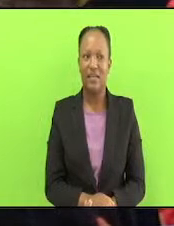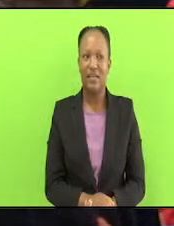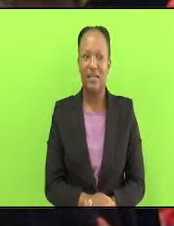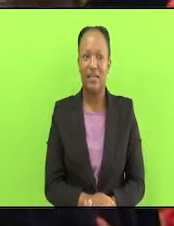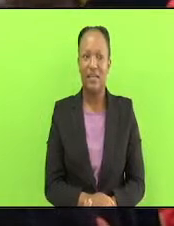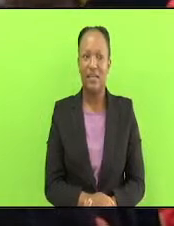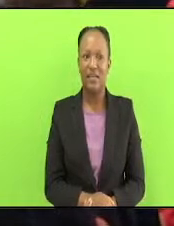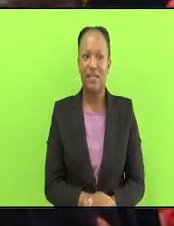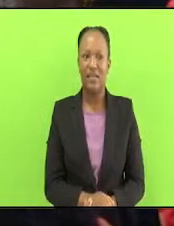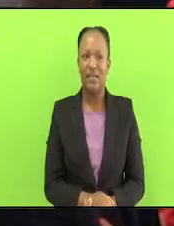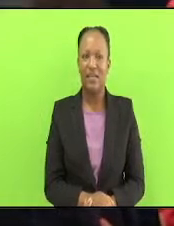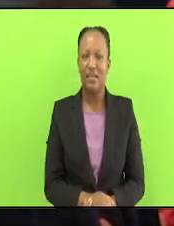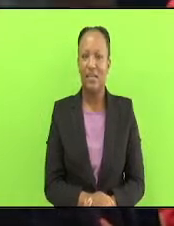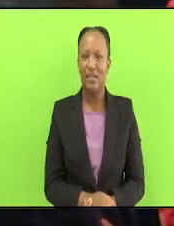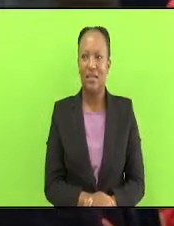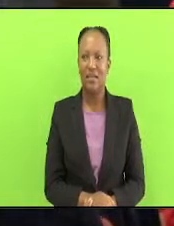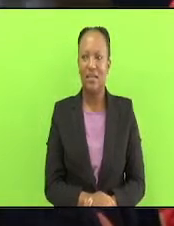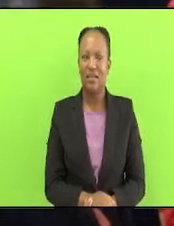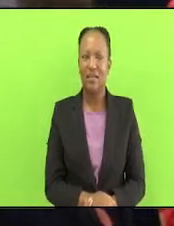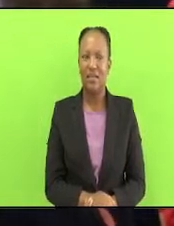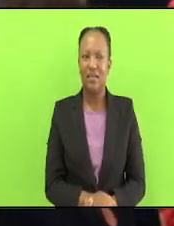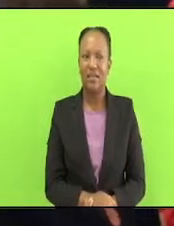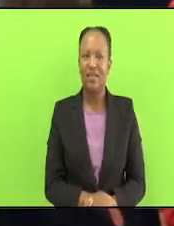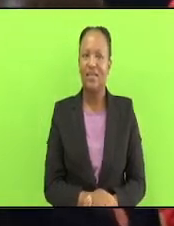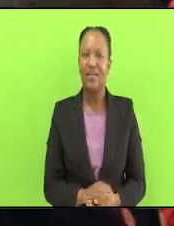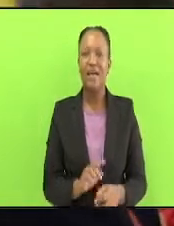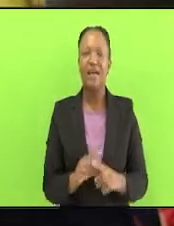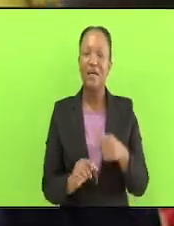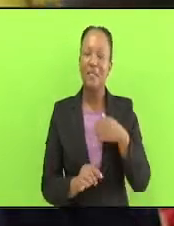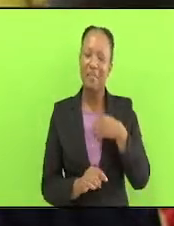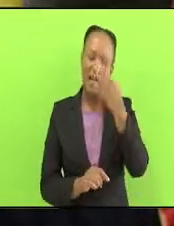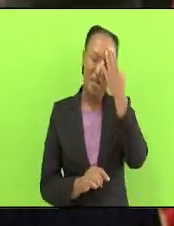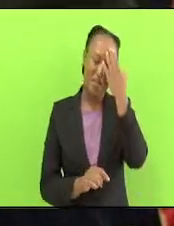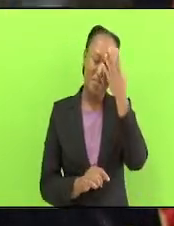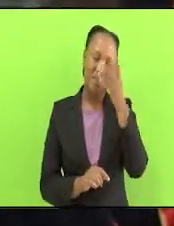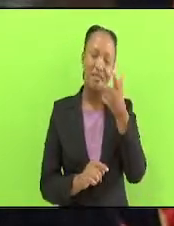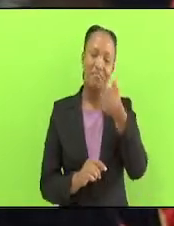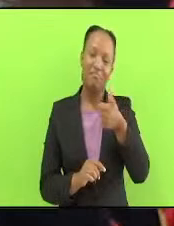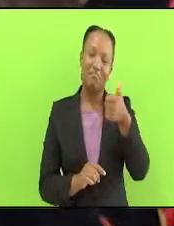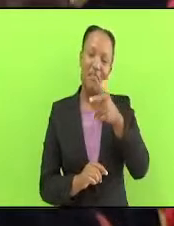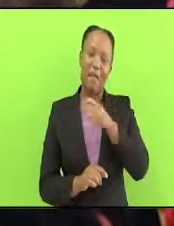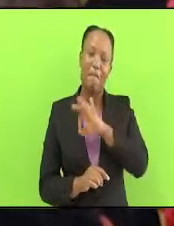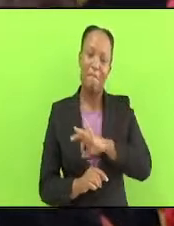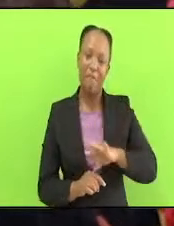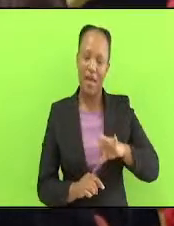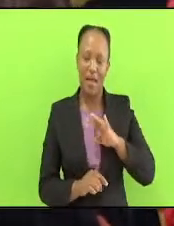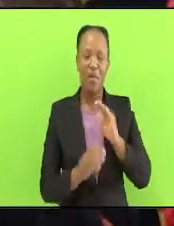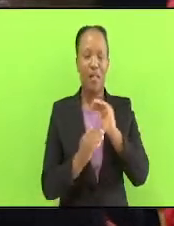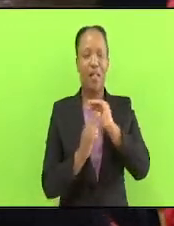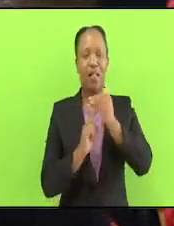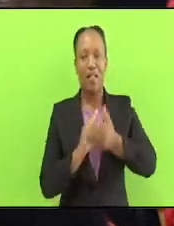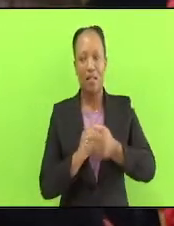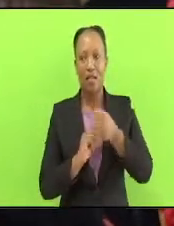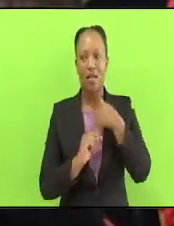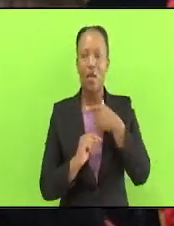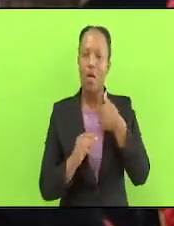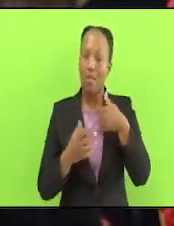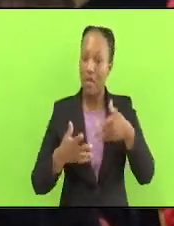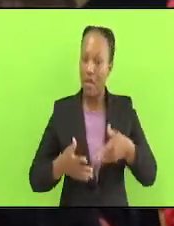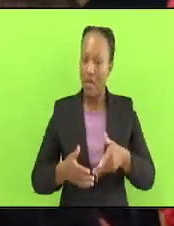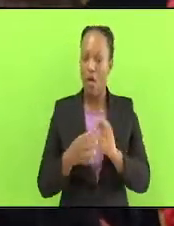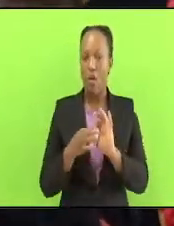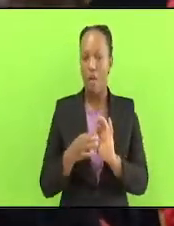mme ke a itse majoro o tla ntshireletsa ka gore ke mo gae But I know that the mayor will protect me because here I'm at